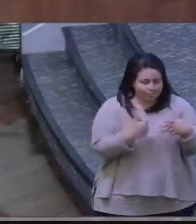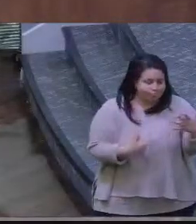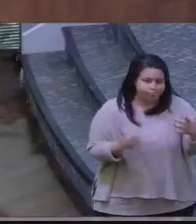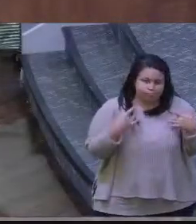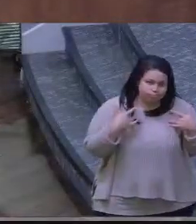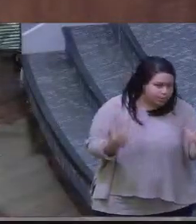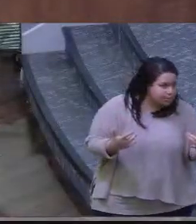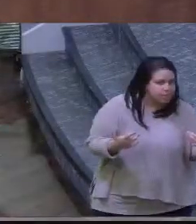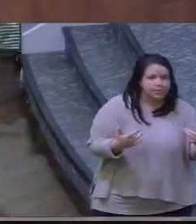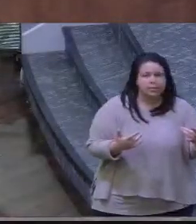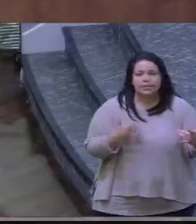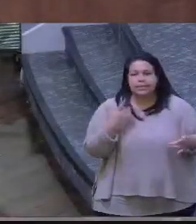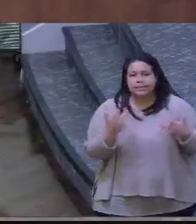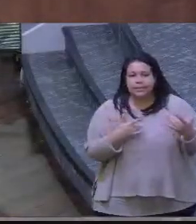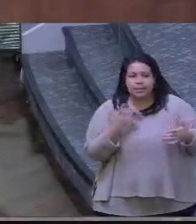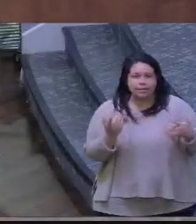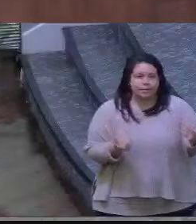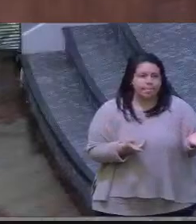January.